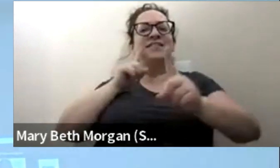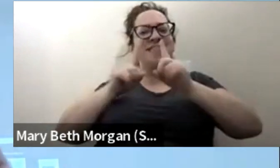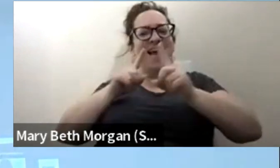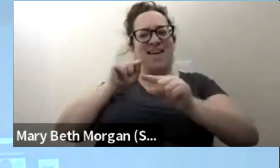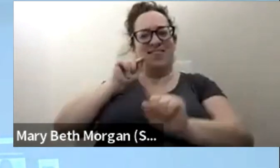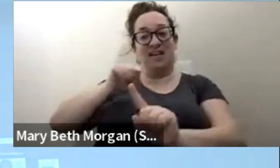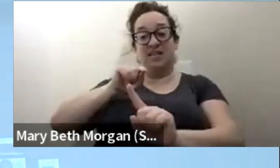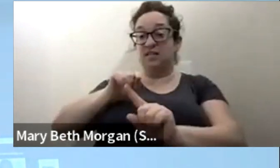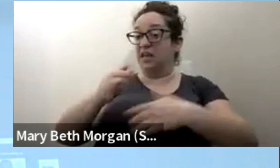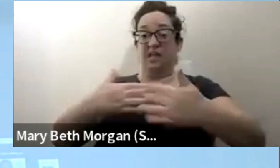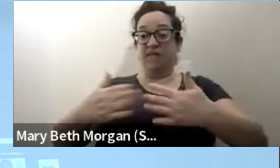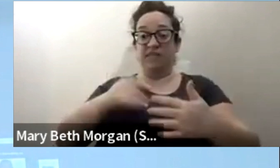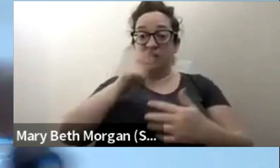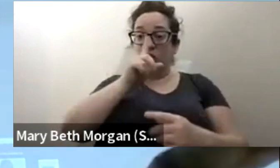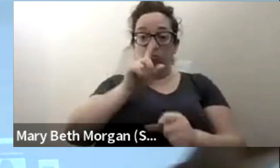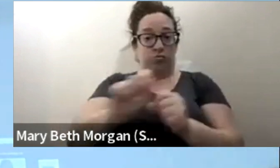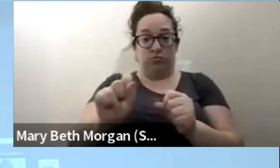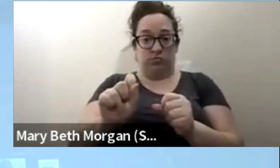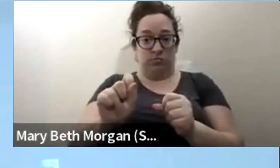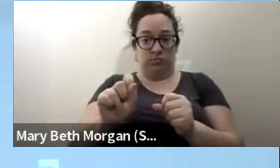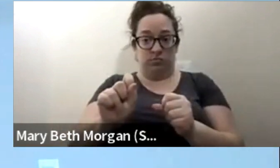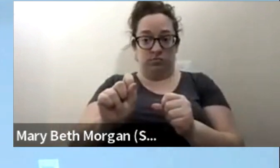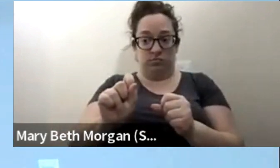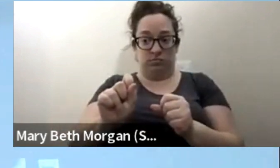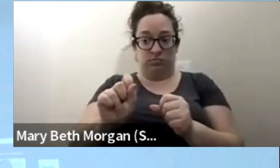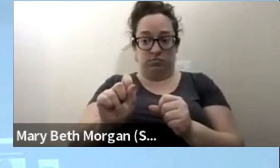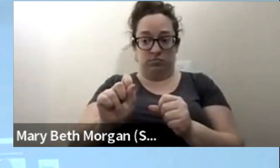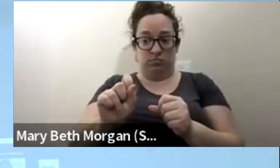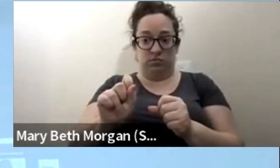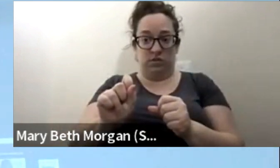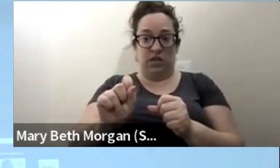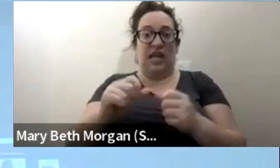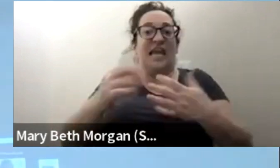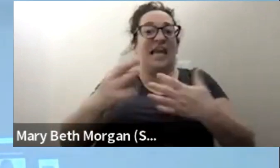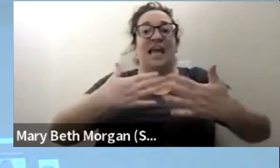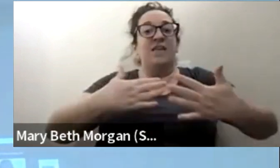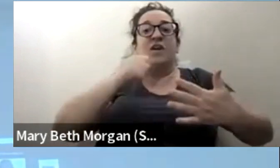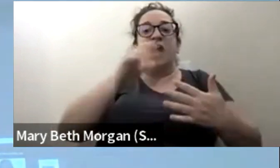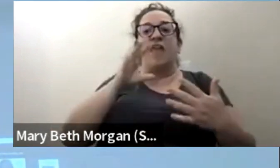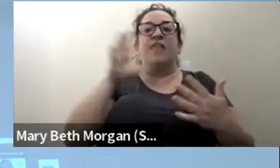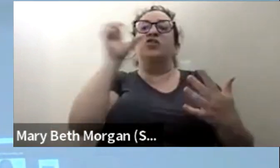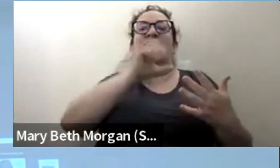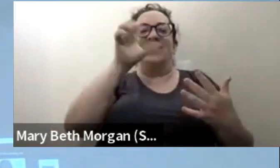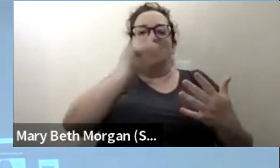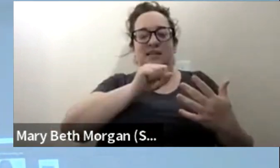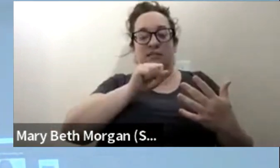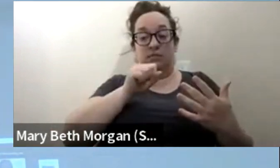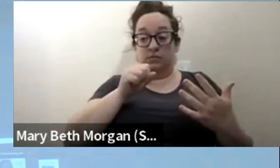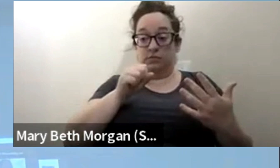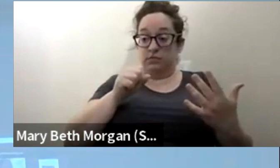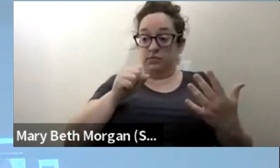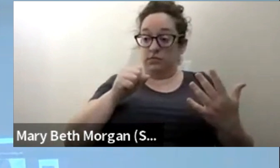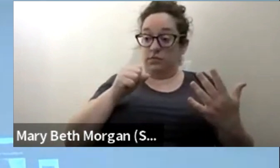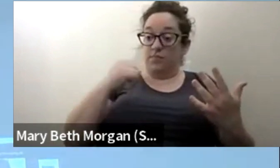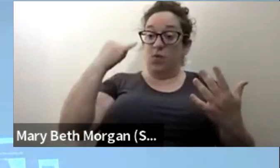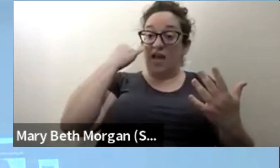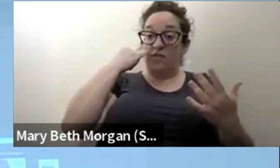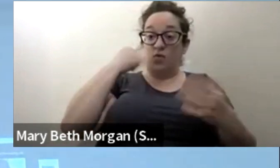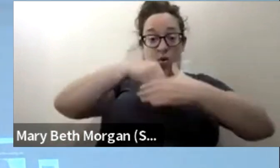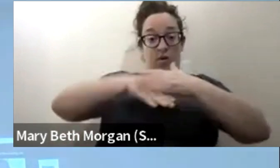work out that why people are saying this, even if it's not the case.